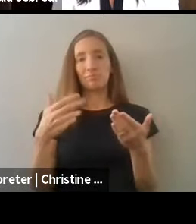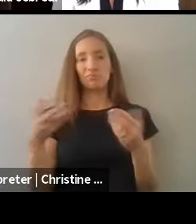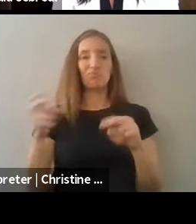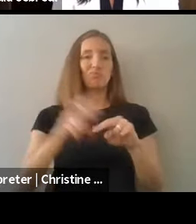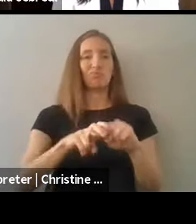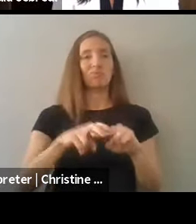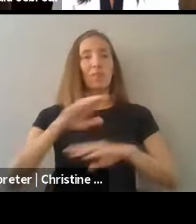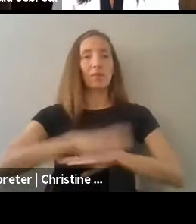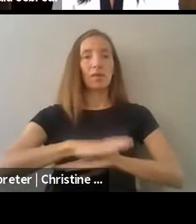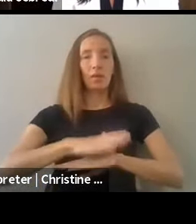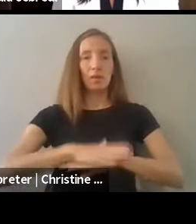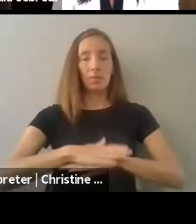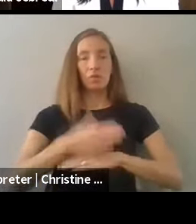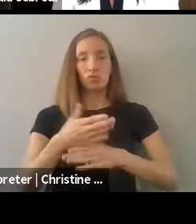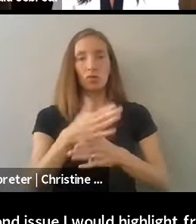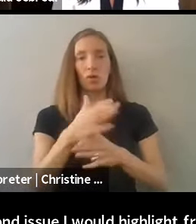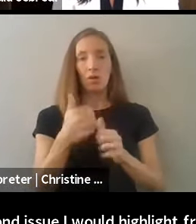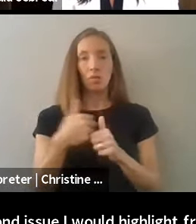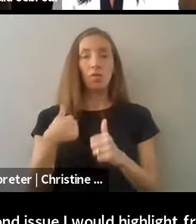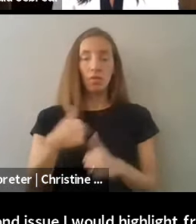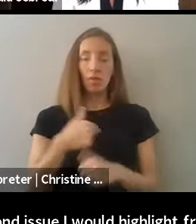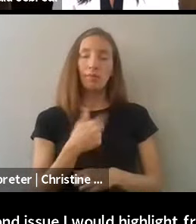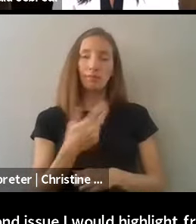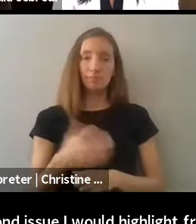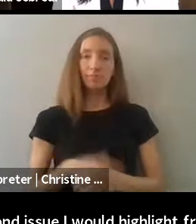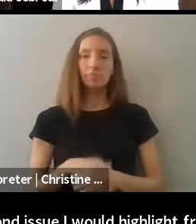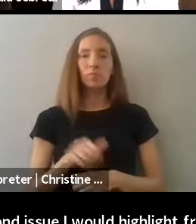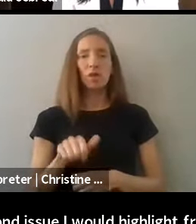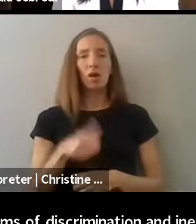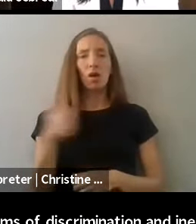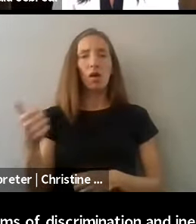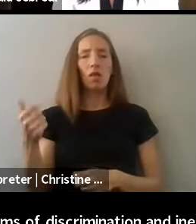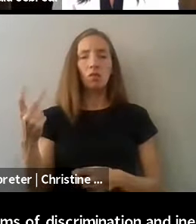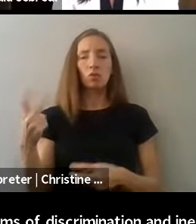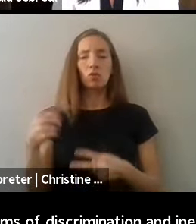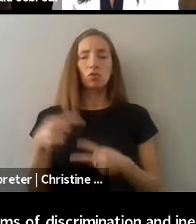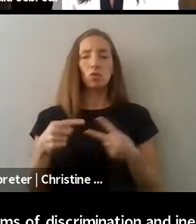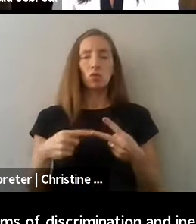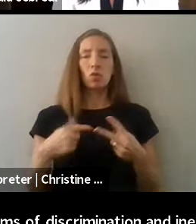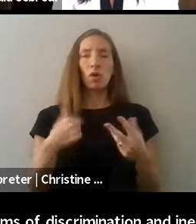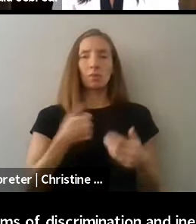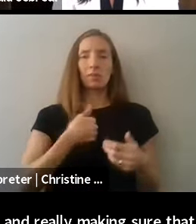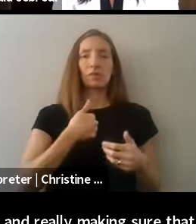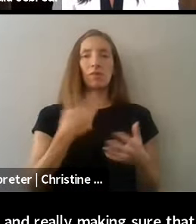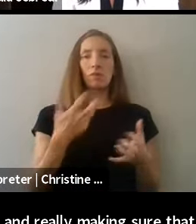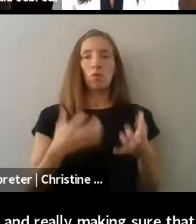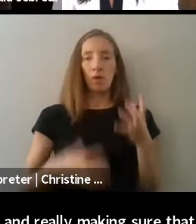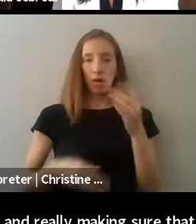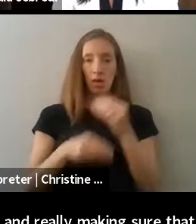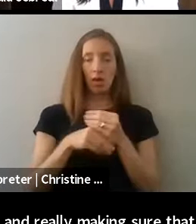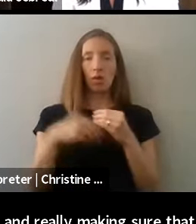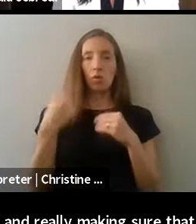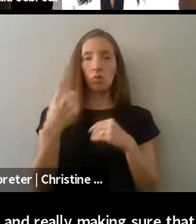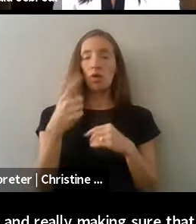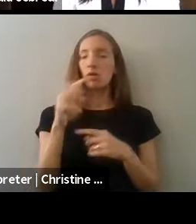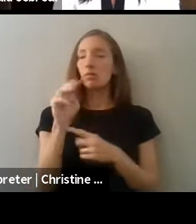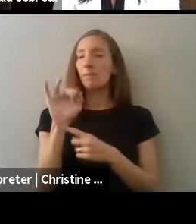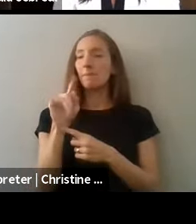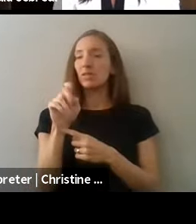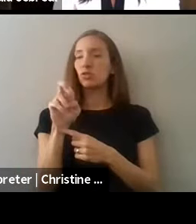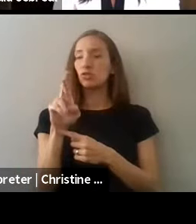Two more points I'm going to make that have not been made. One that was made by the minister from Spain that I thought was